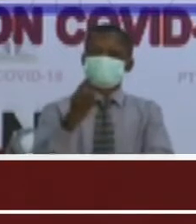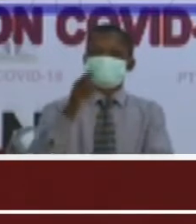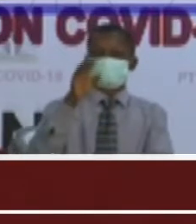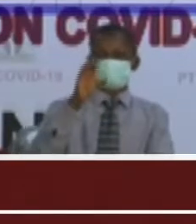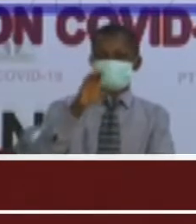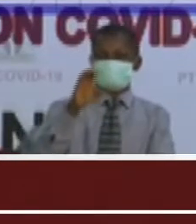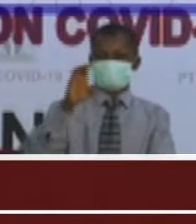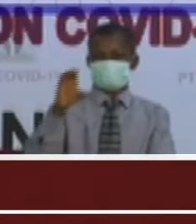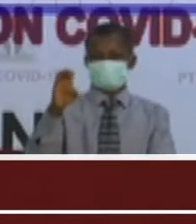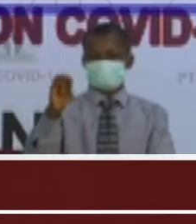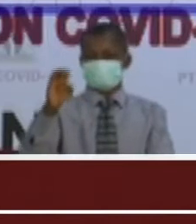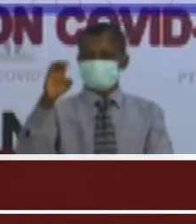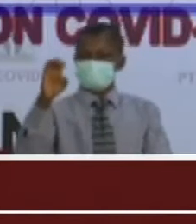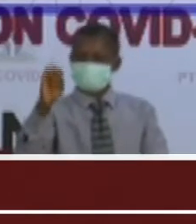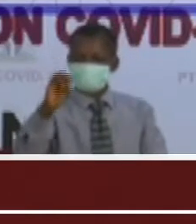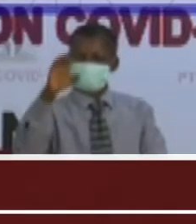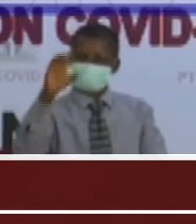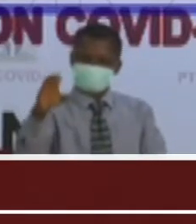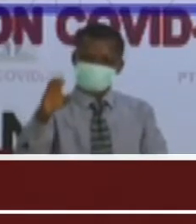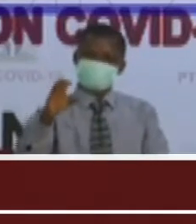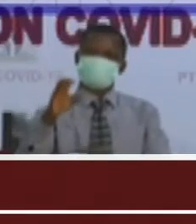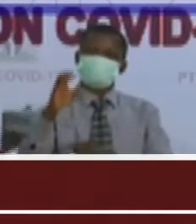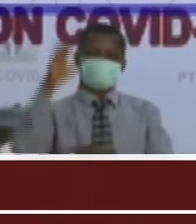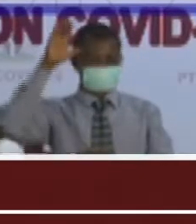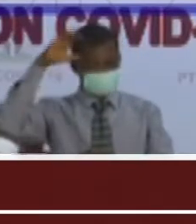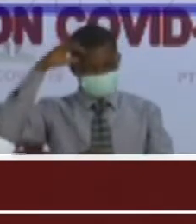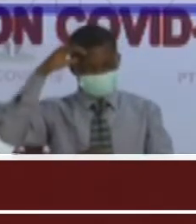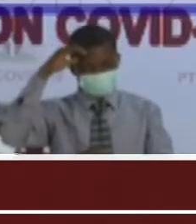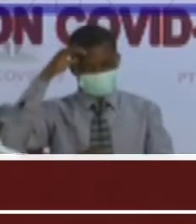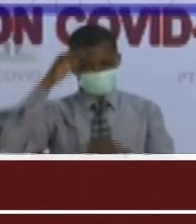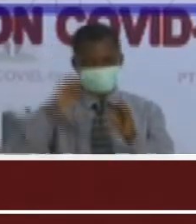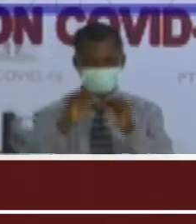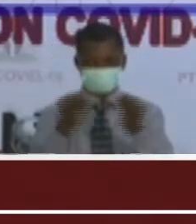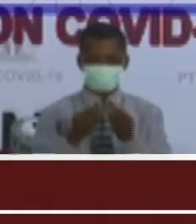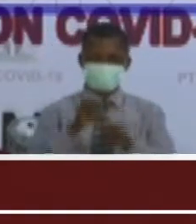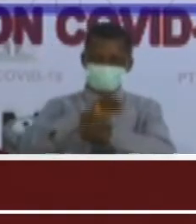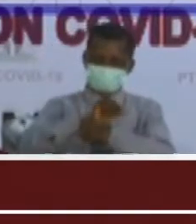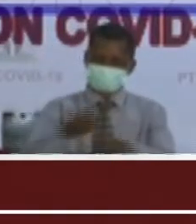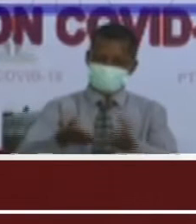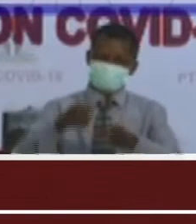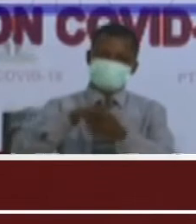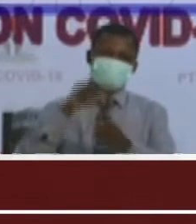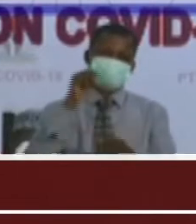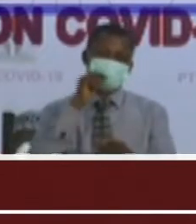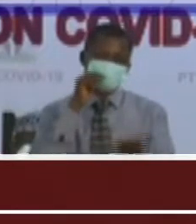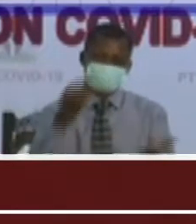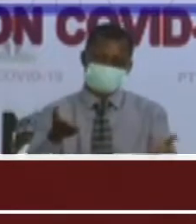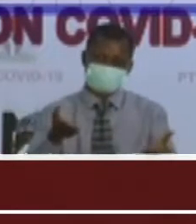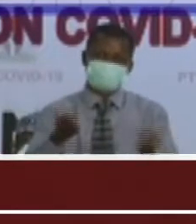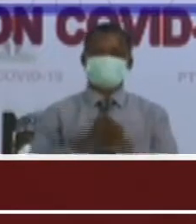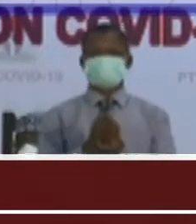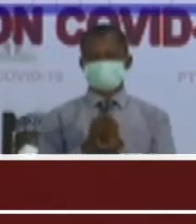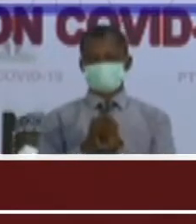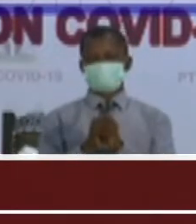CCECC, a Chinese company working in Nigeria, doing some works for us in several places. And